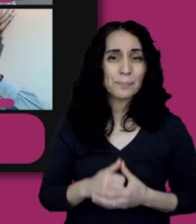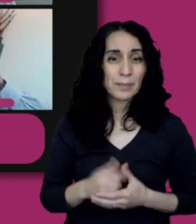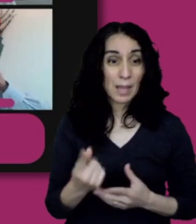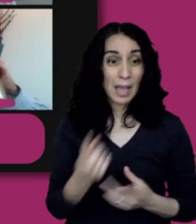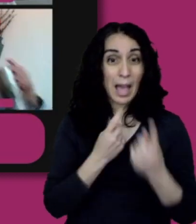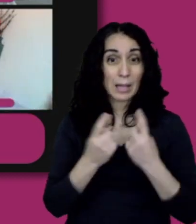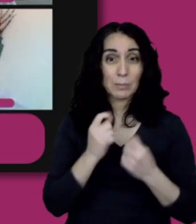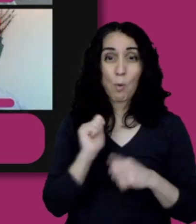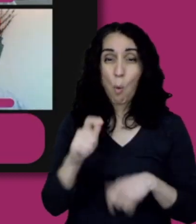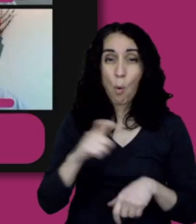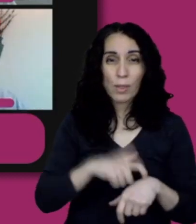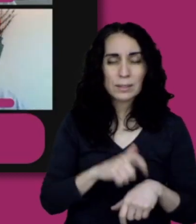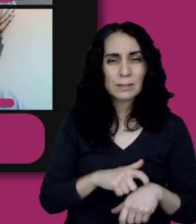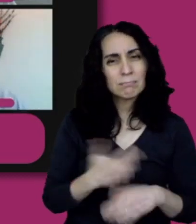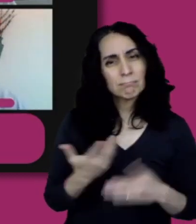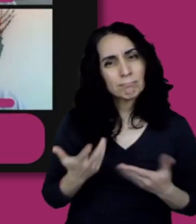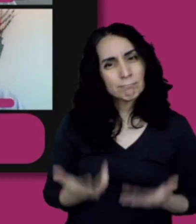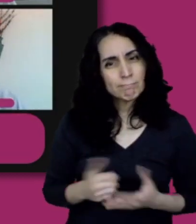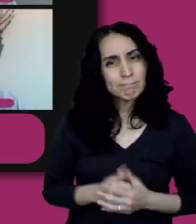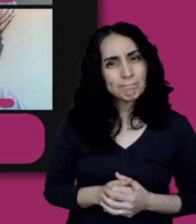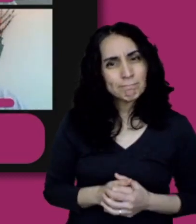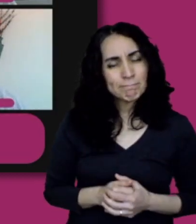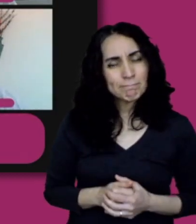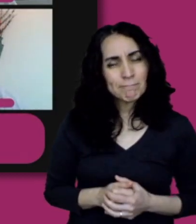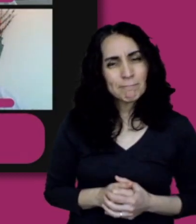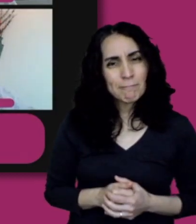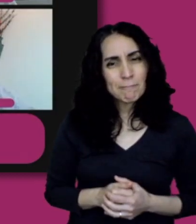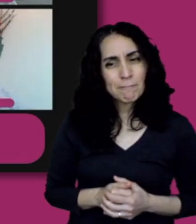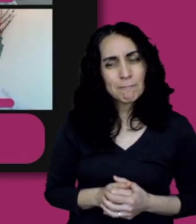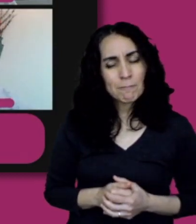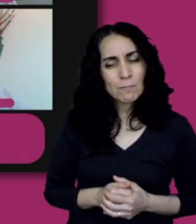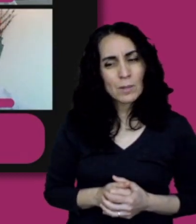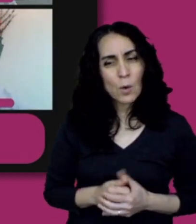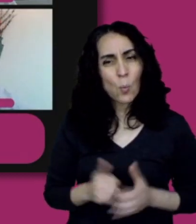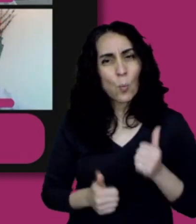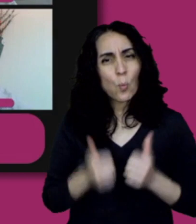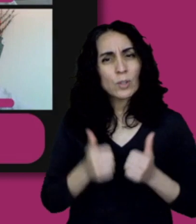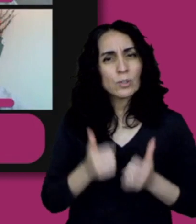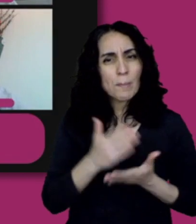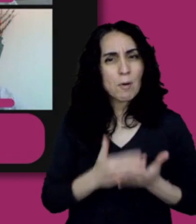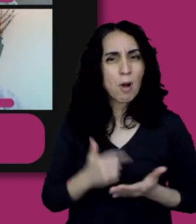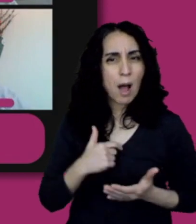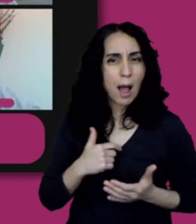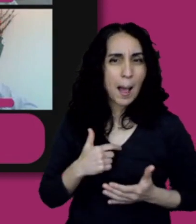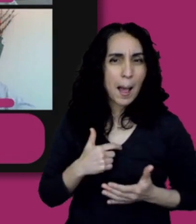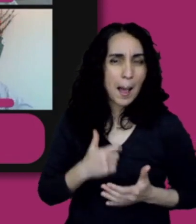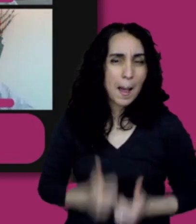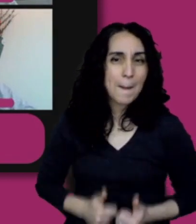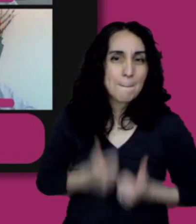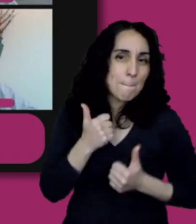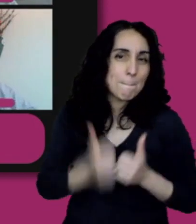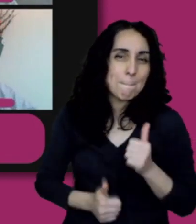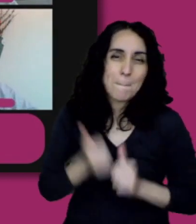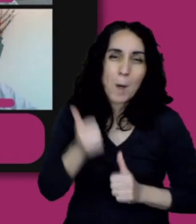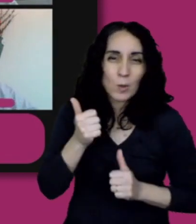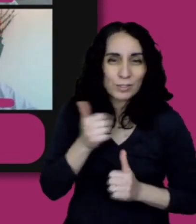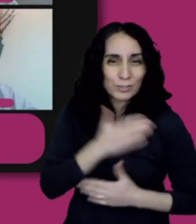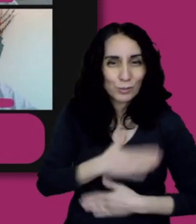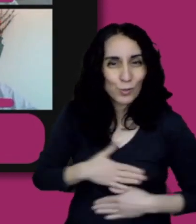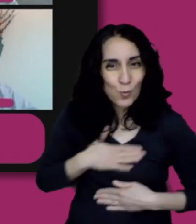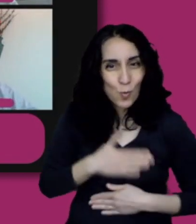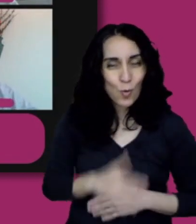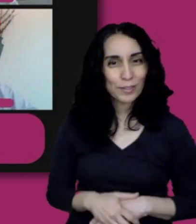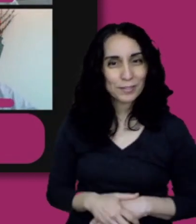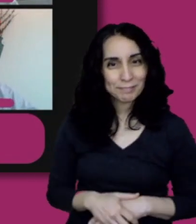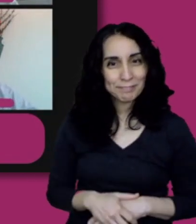One of the things they ask me constantly is, what part of this do I most enjoy? What's the piece of this that